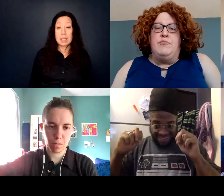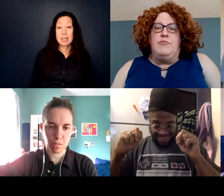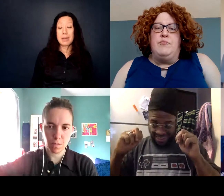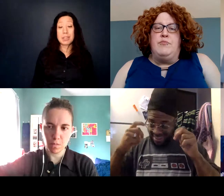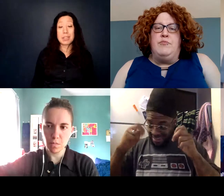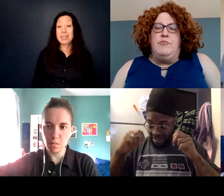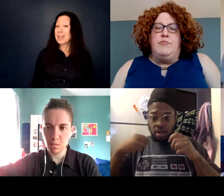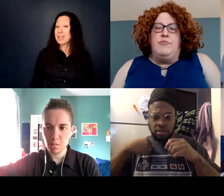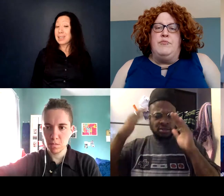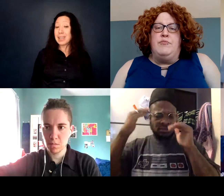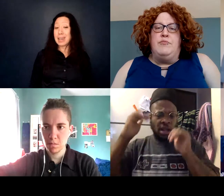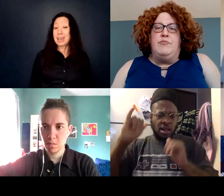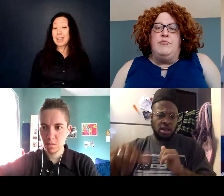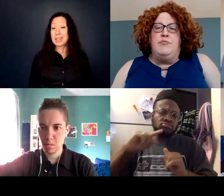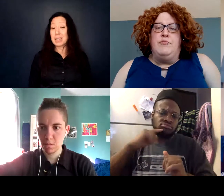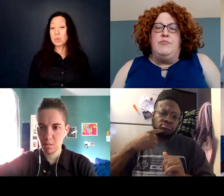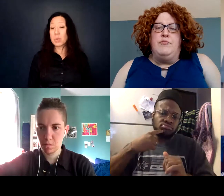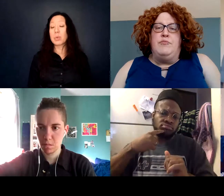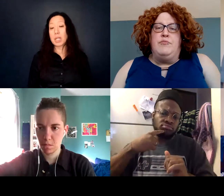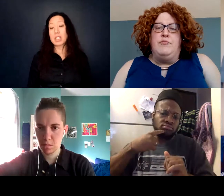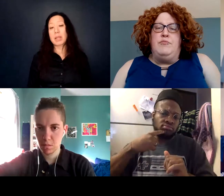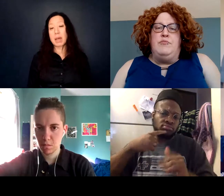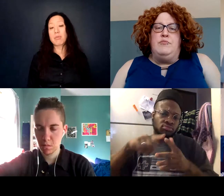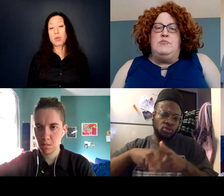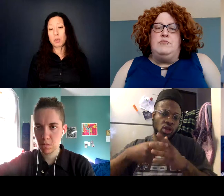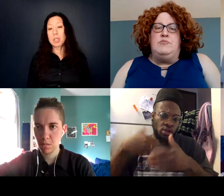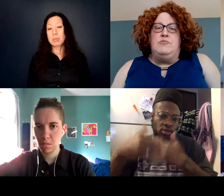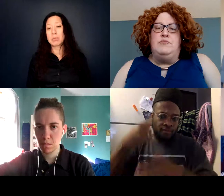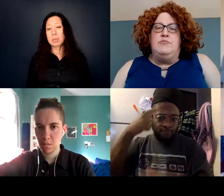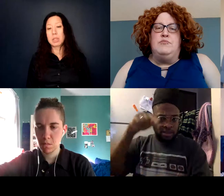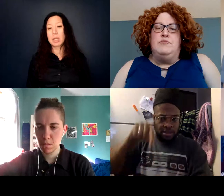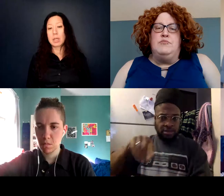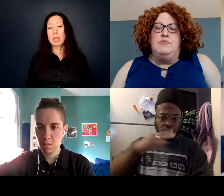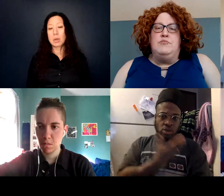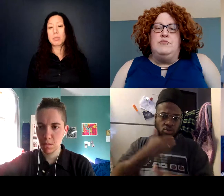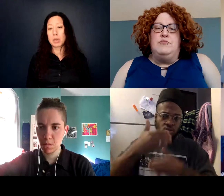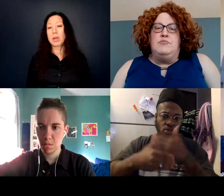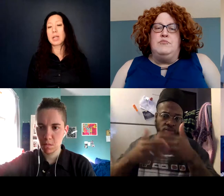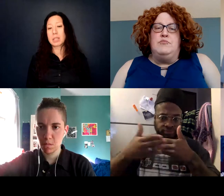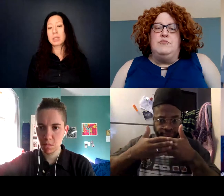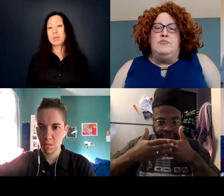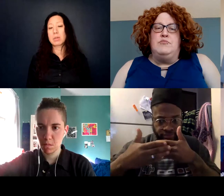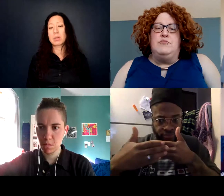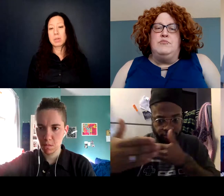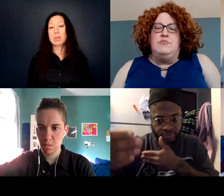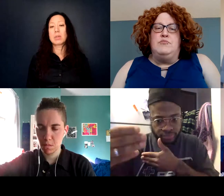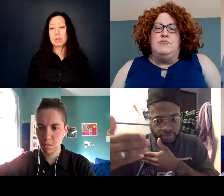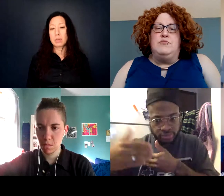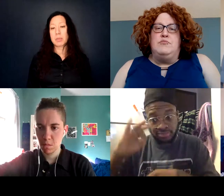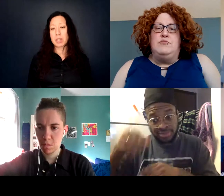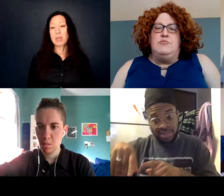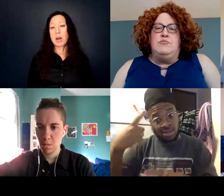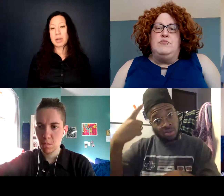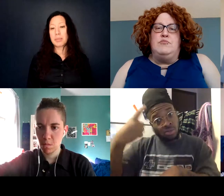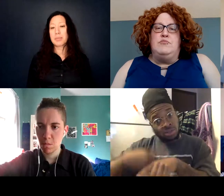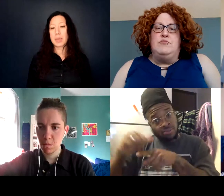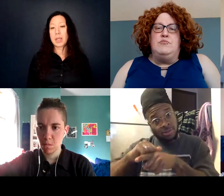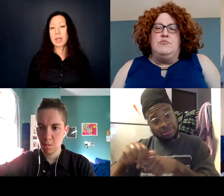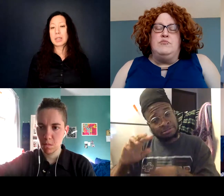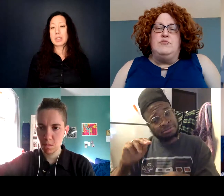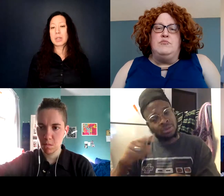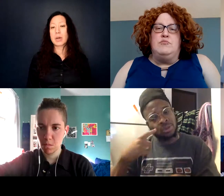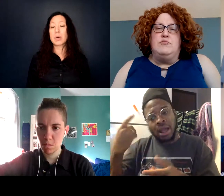and if it's all done, then we would expect that for real, that it would progress from here